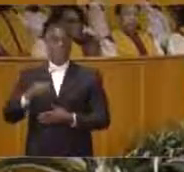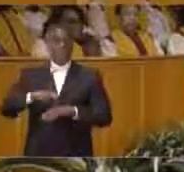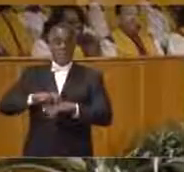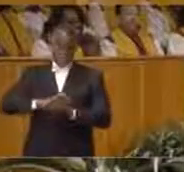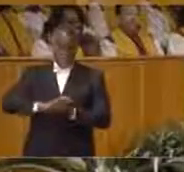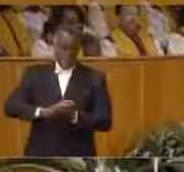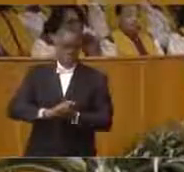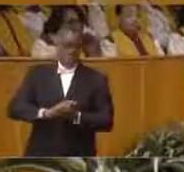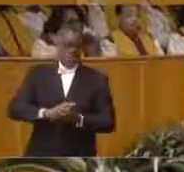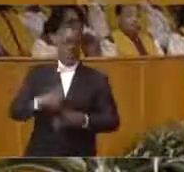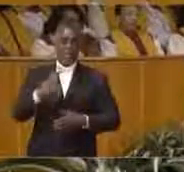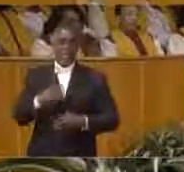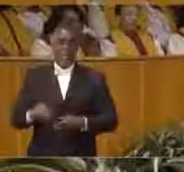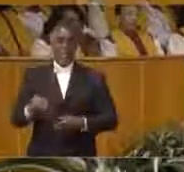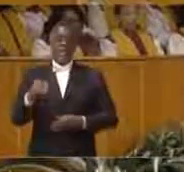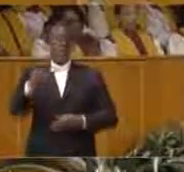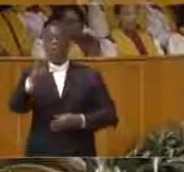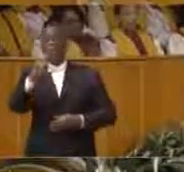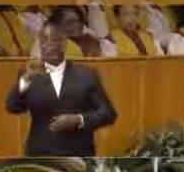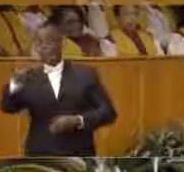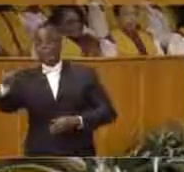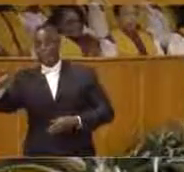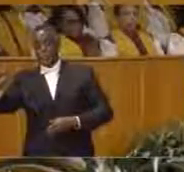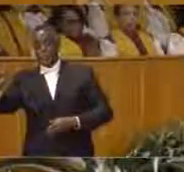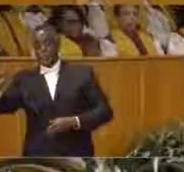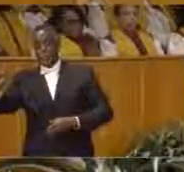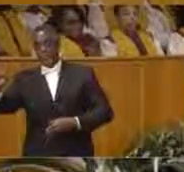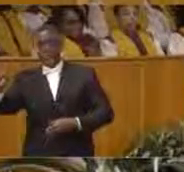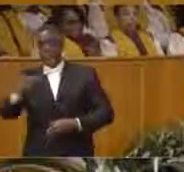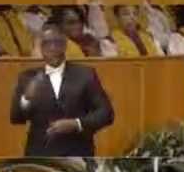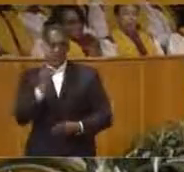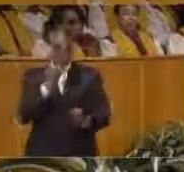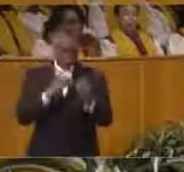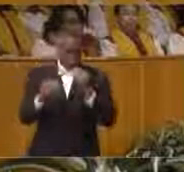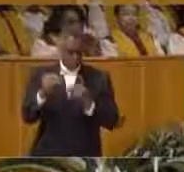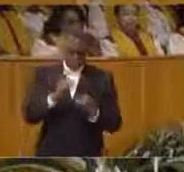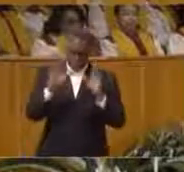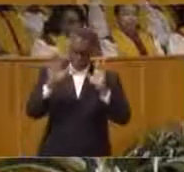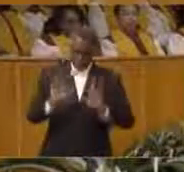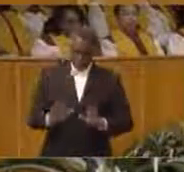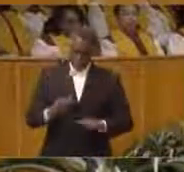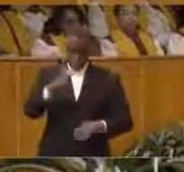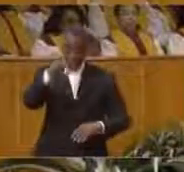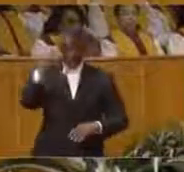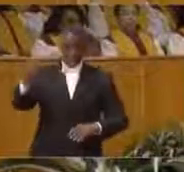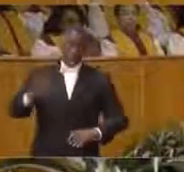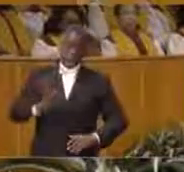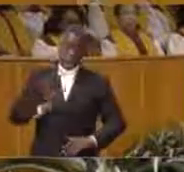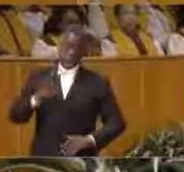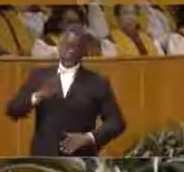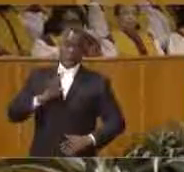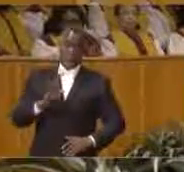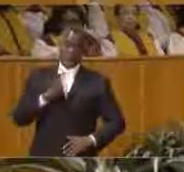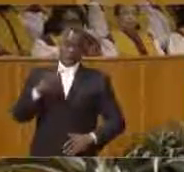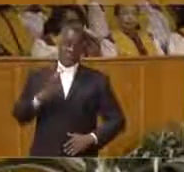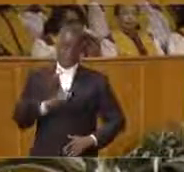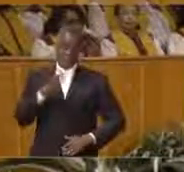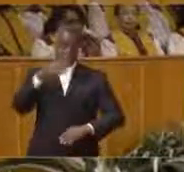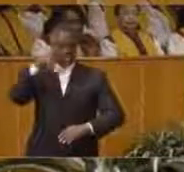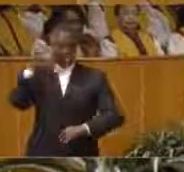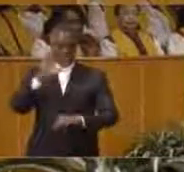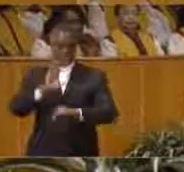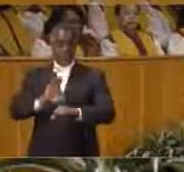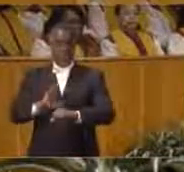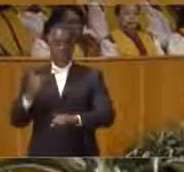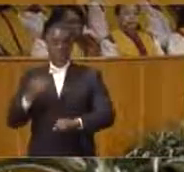potatoes, and rolls. And because we were a bougie Black church, we would take